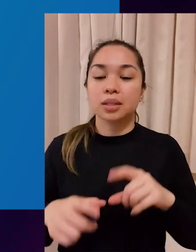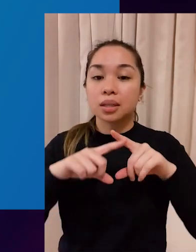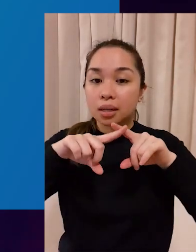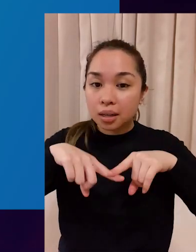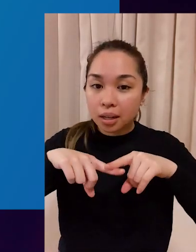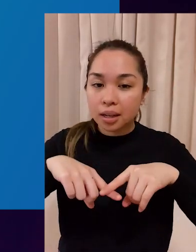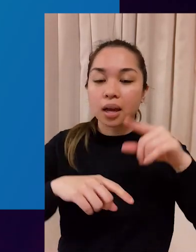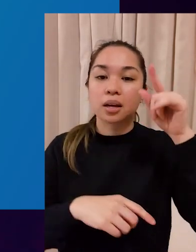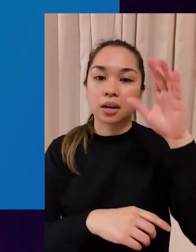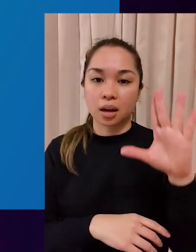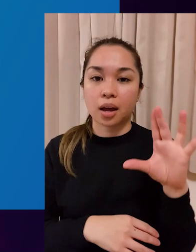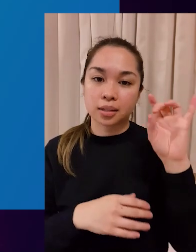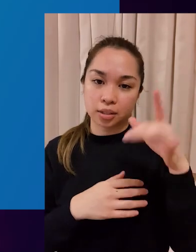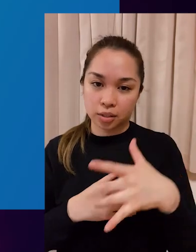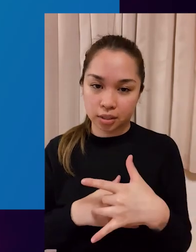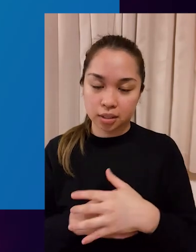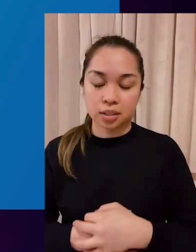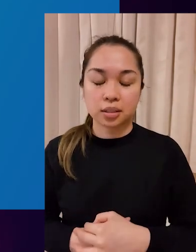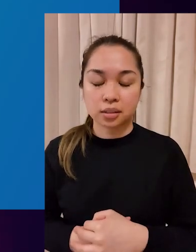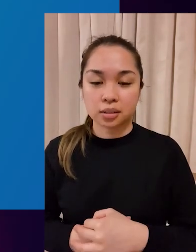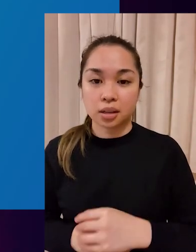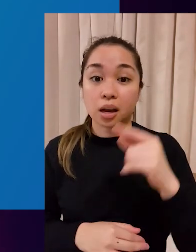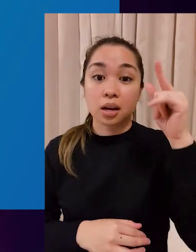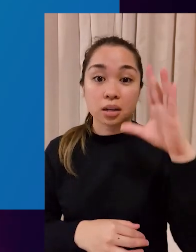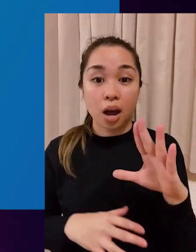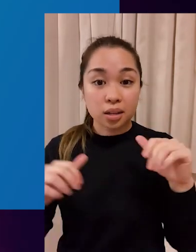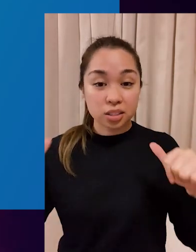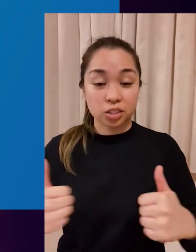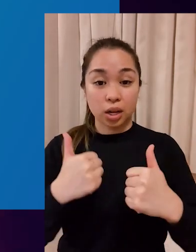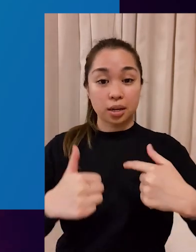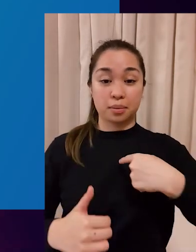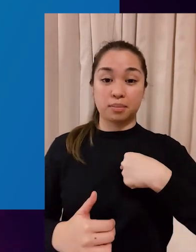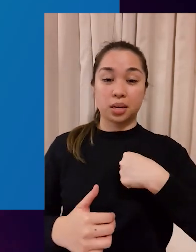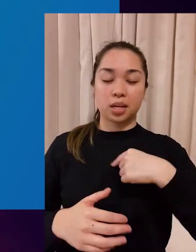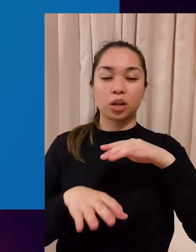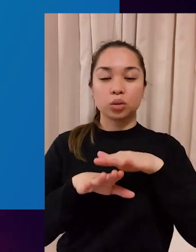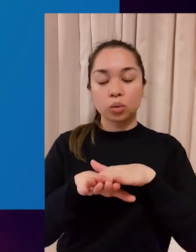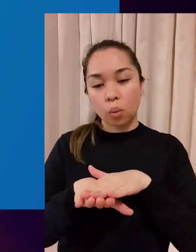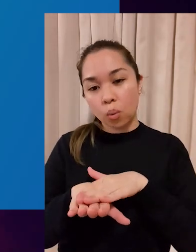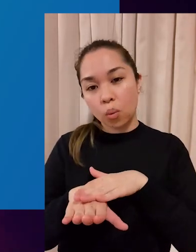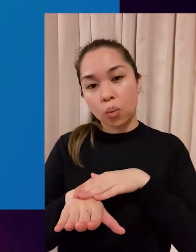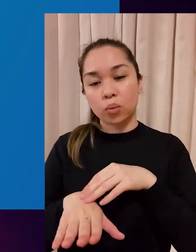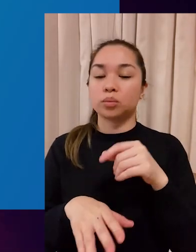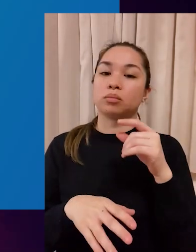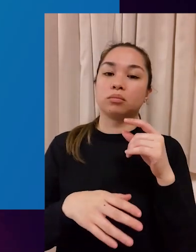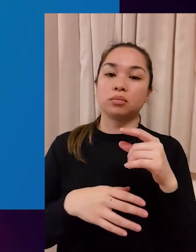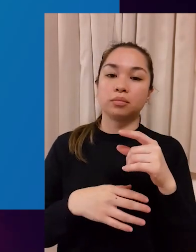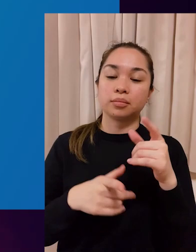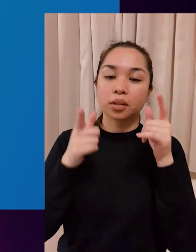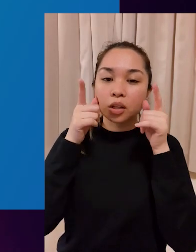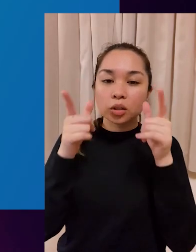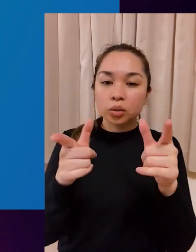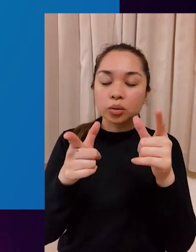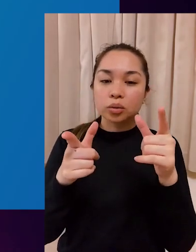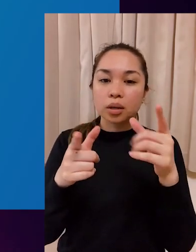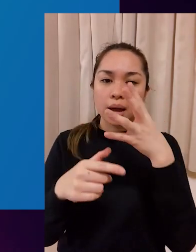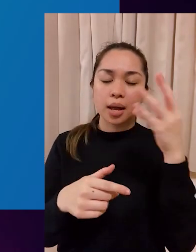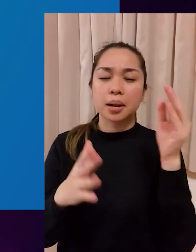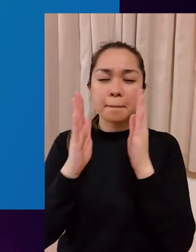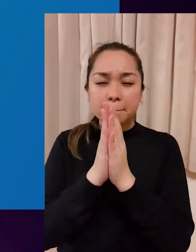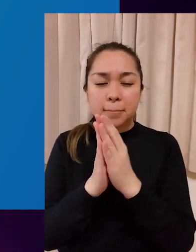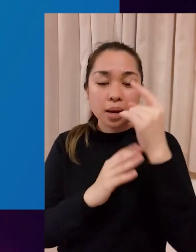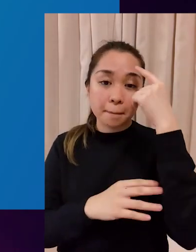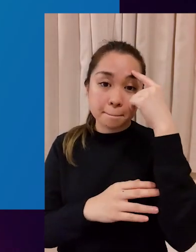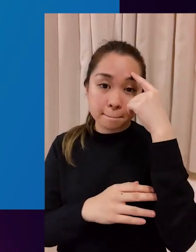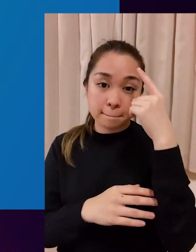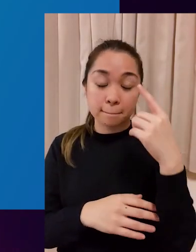sa grace ni God. God challenged me to slow down, look around with compassion, and pray more